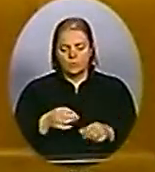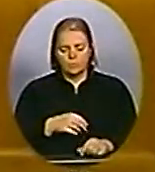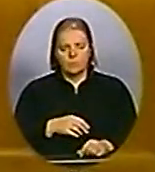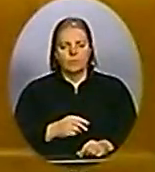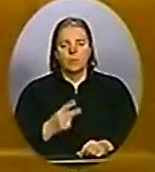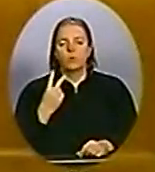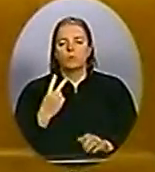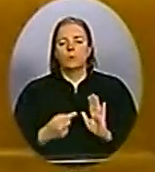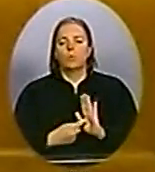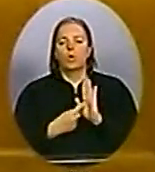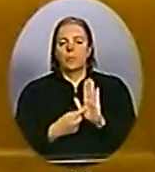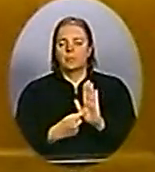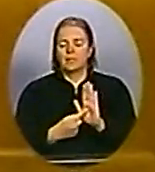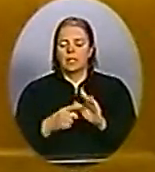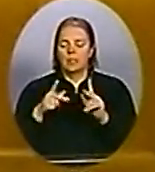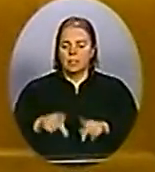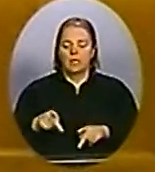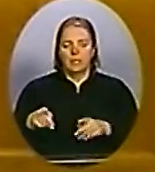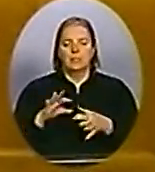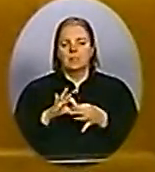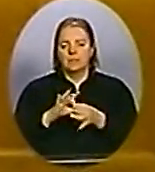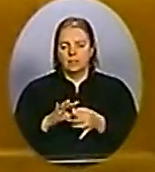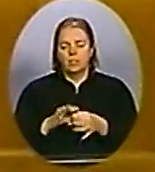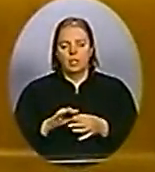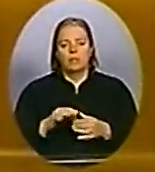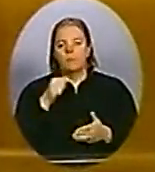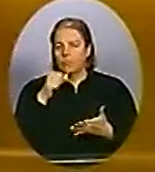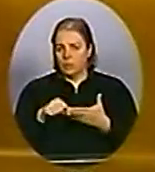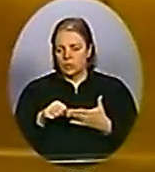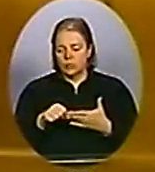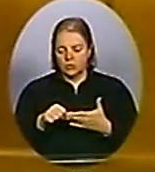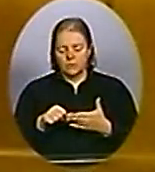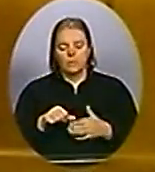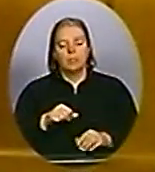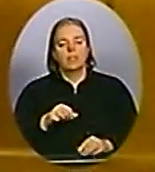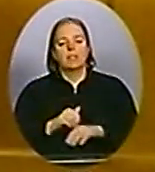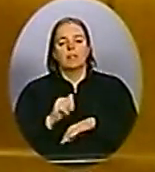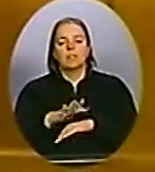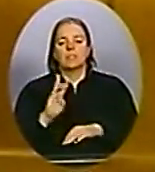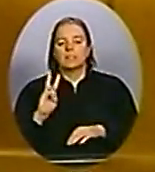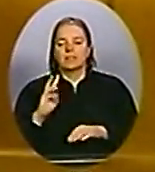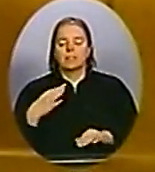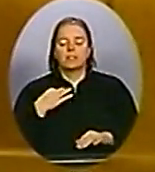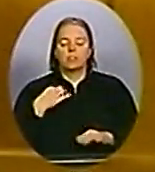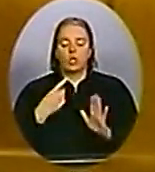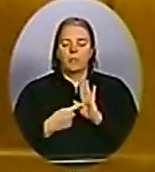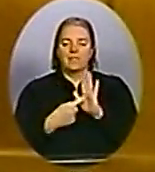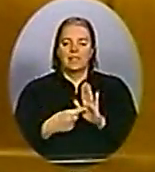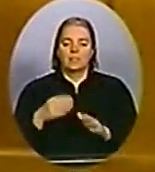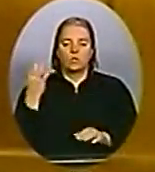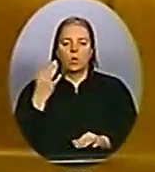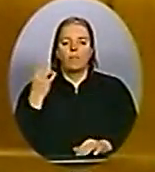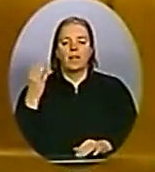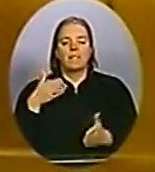which donates to the NDP front group. It also sent six delegates down to an anti-Semitic conference in Brazil just a few weeks